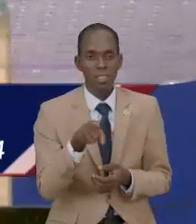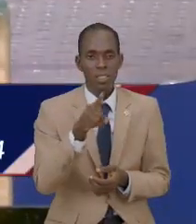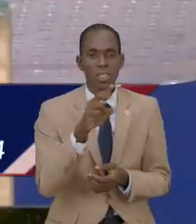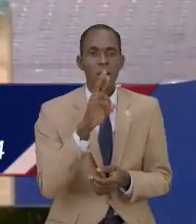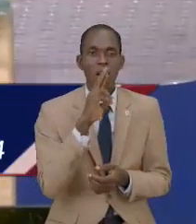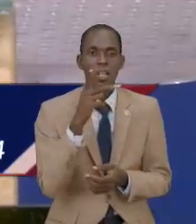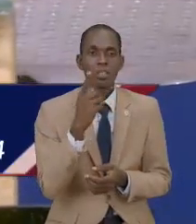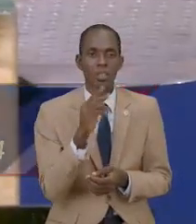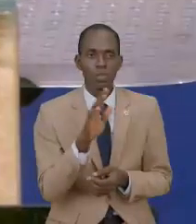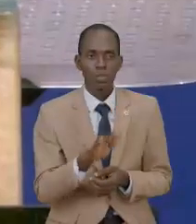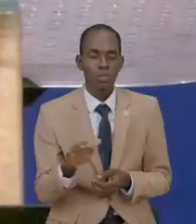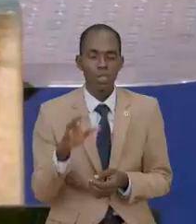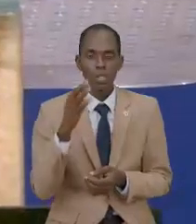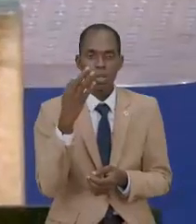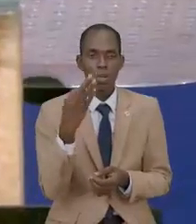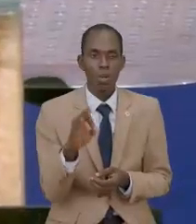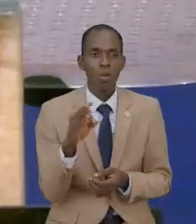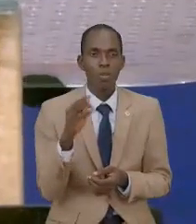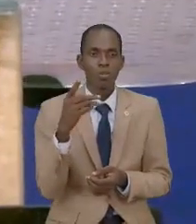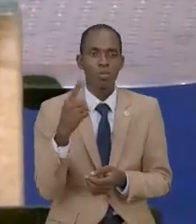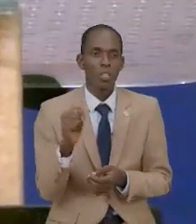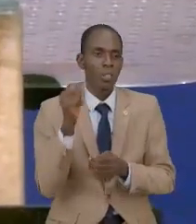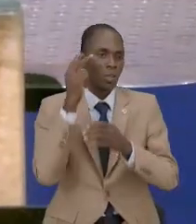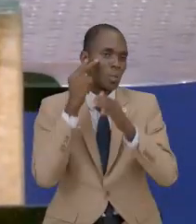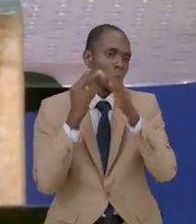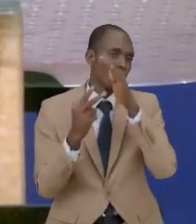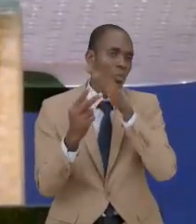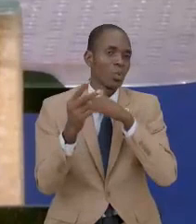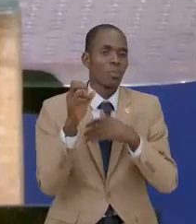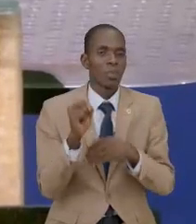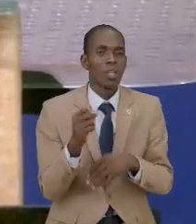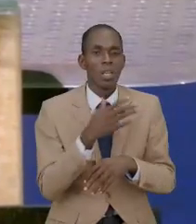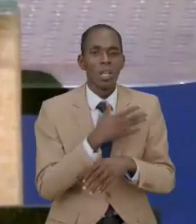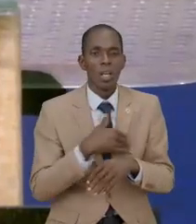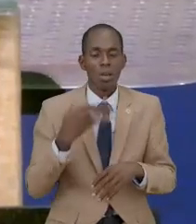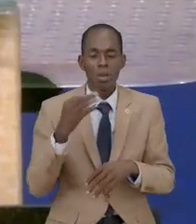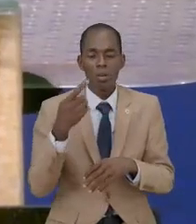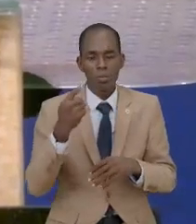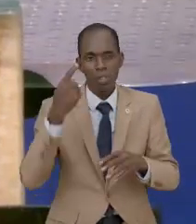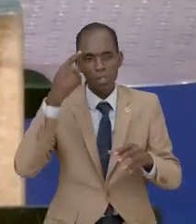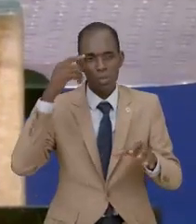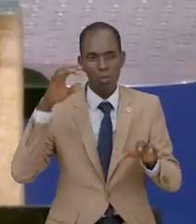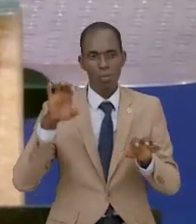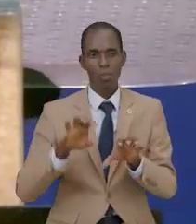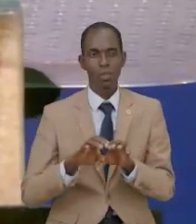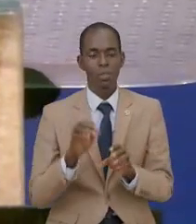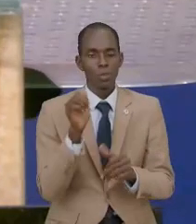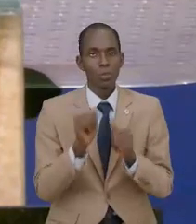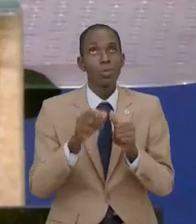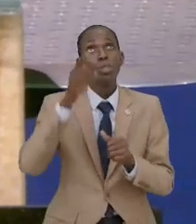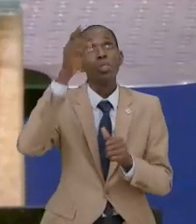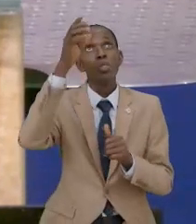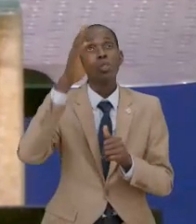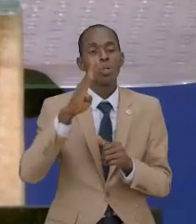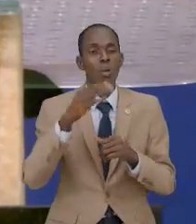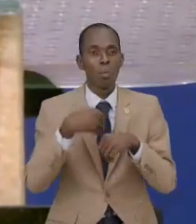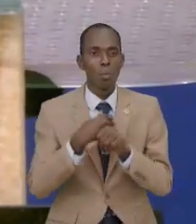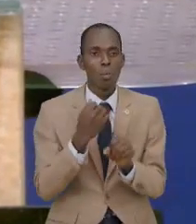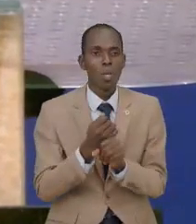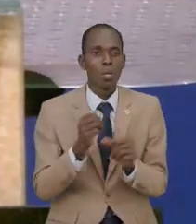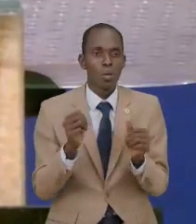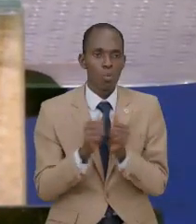the children of the prophets and of the covenant which God made with